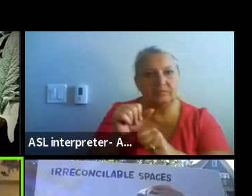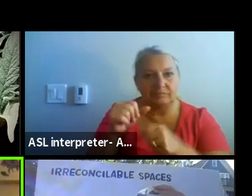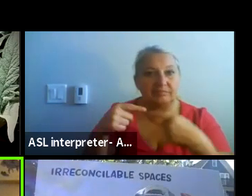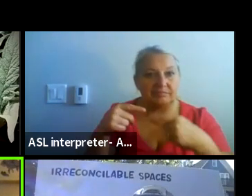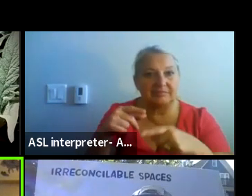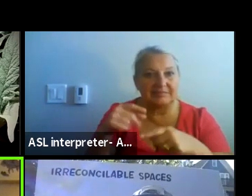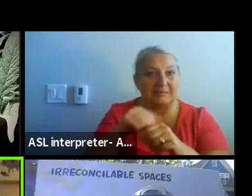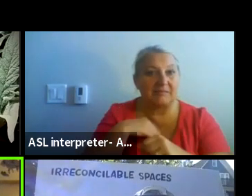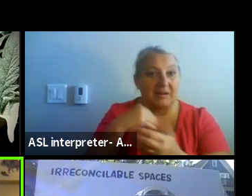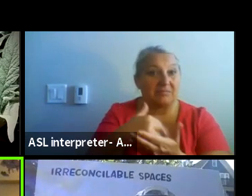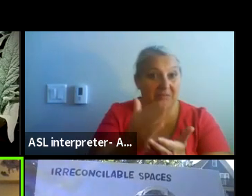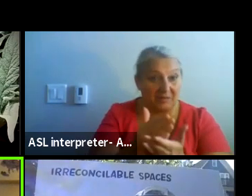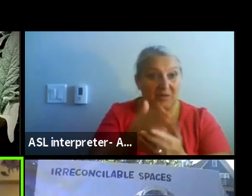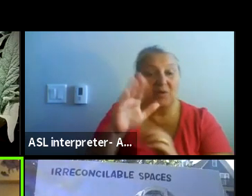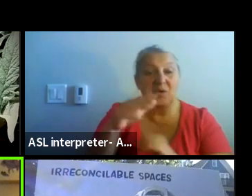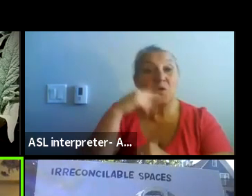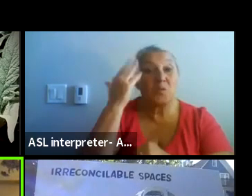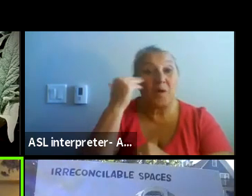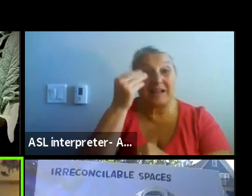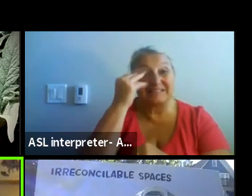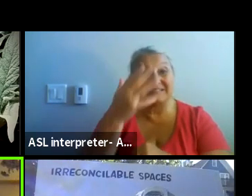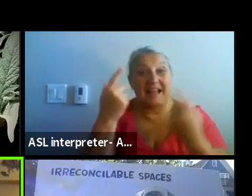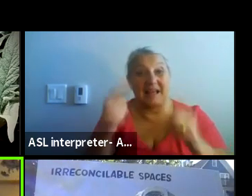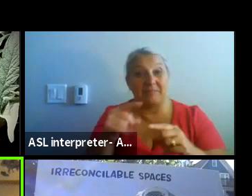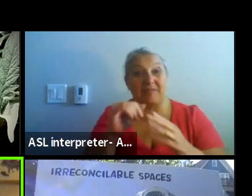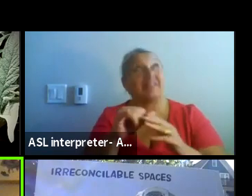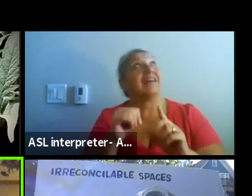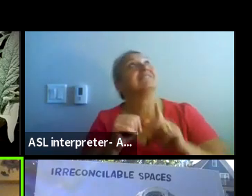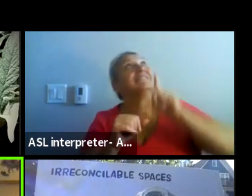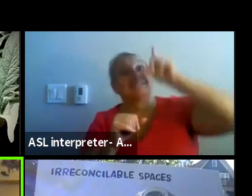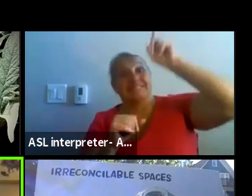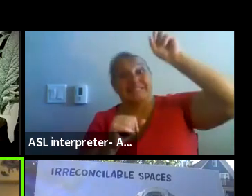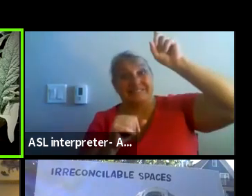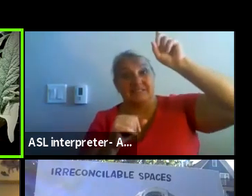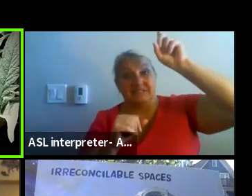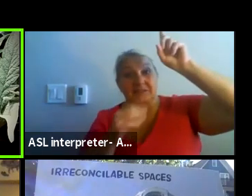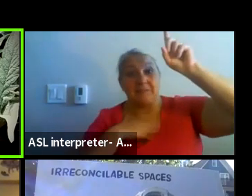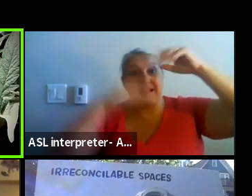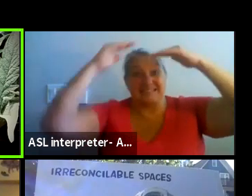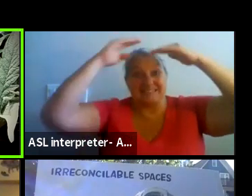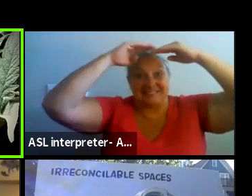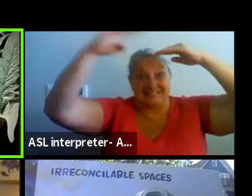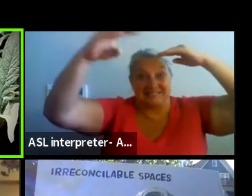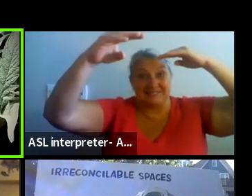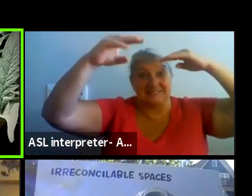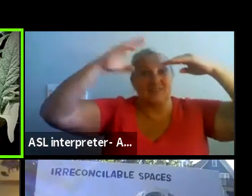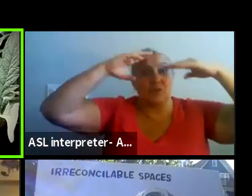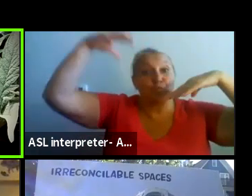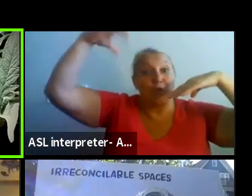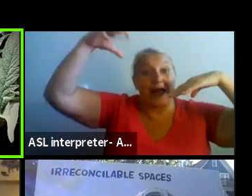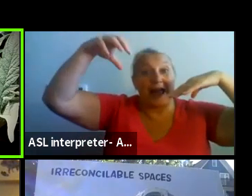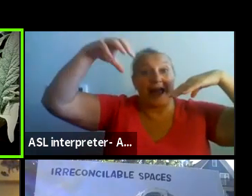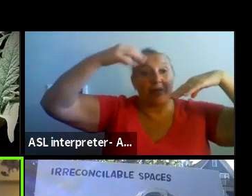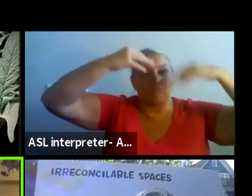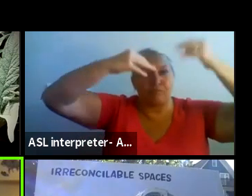pandemic, as there is holes in my ceiling linking rainwater right now. So, other than that,